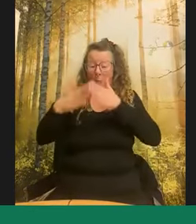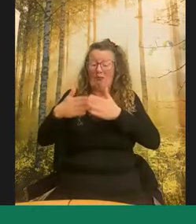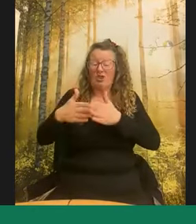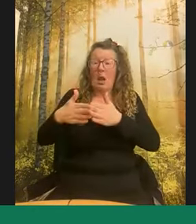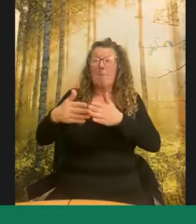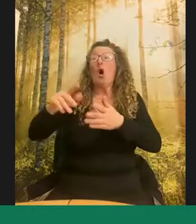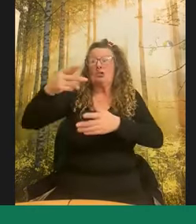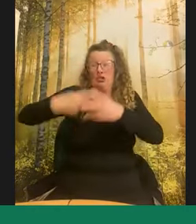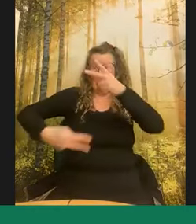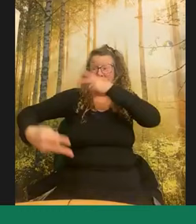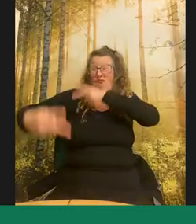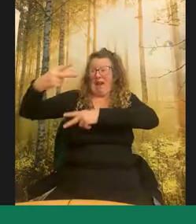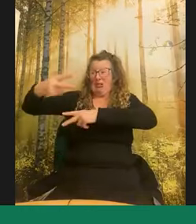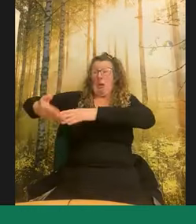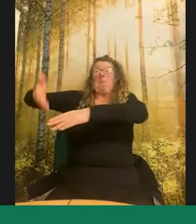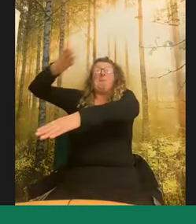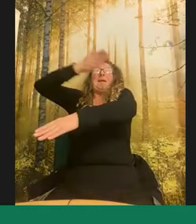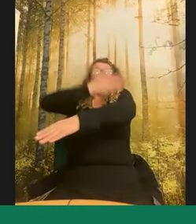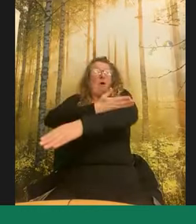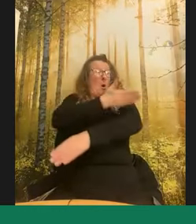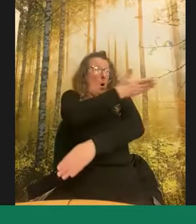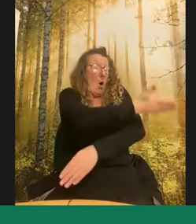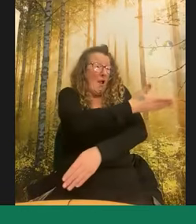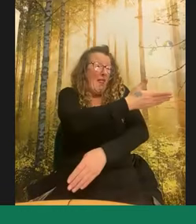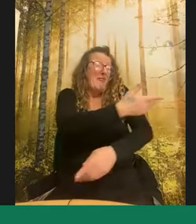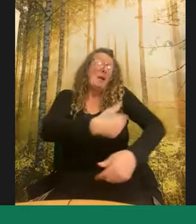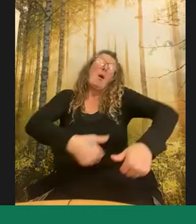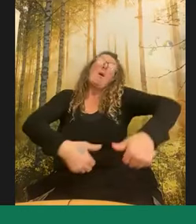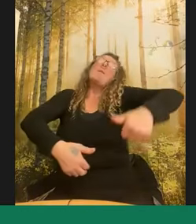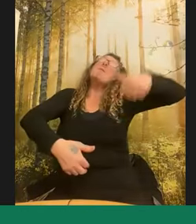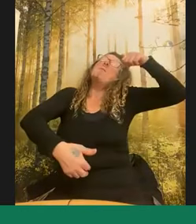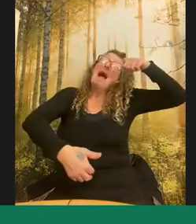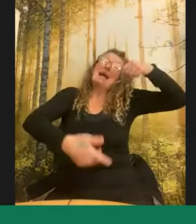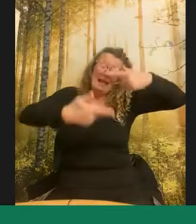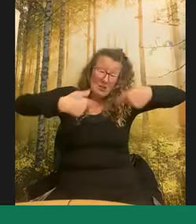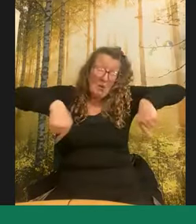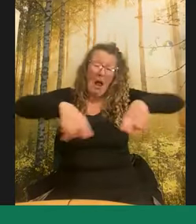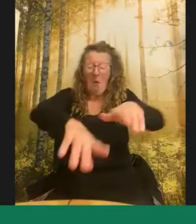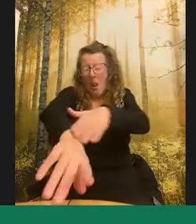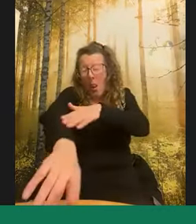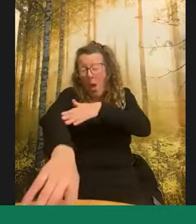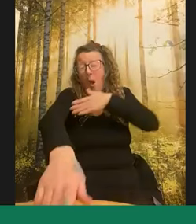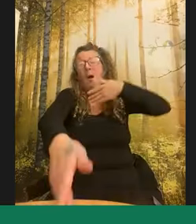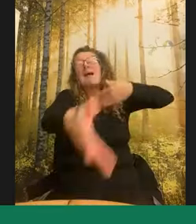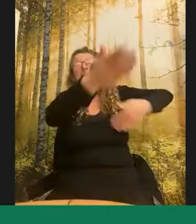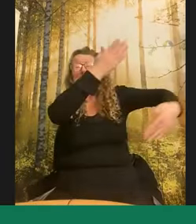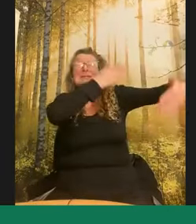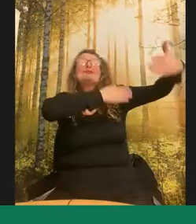and the generations that stretch back into our very long history that were on the continent before that.